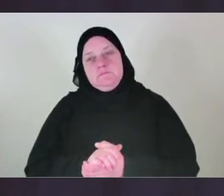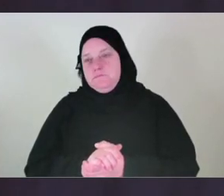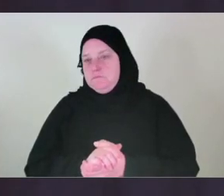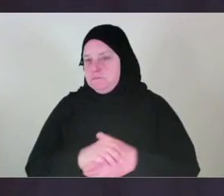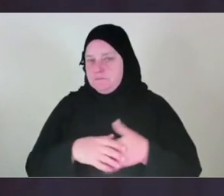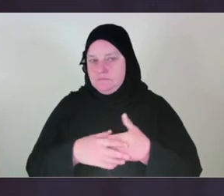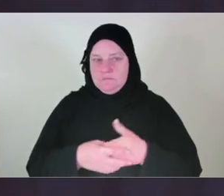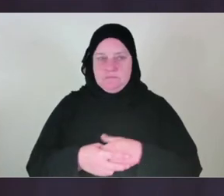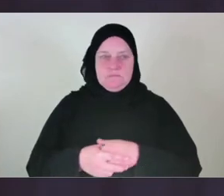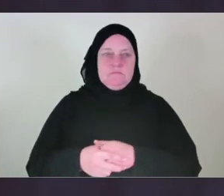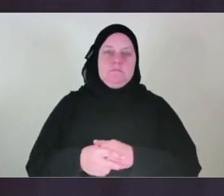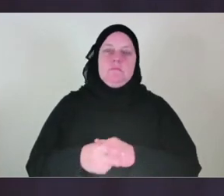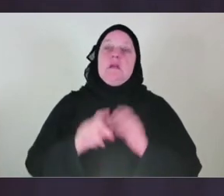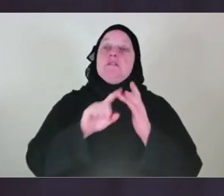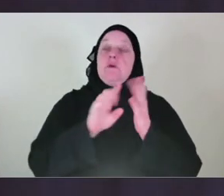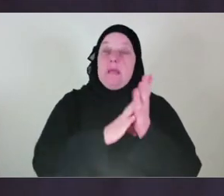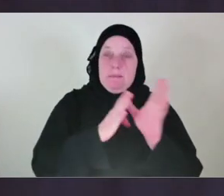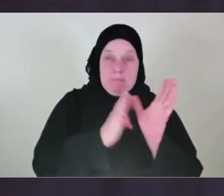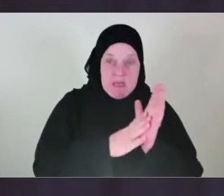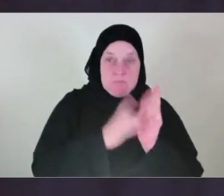what the Prophet has said.